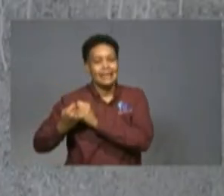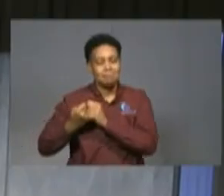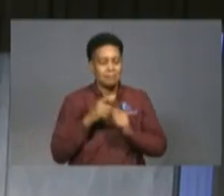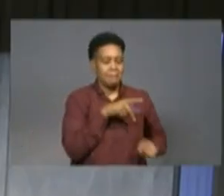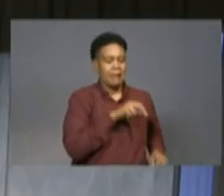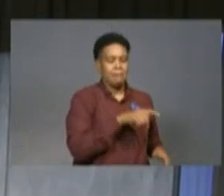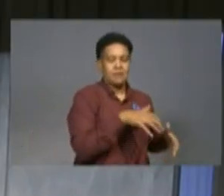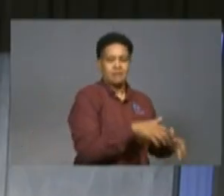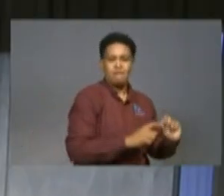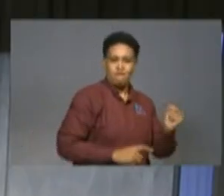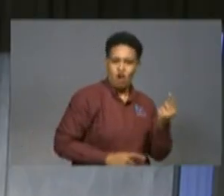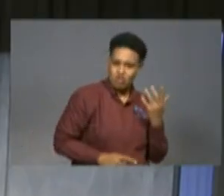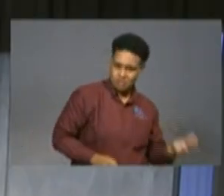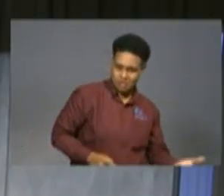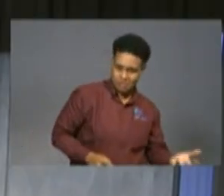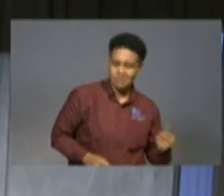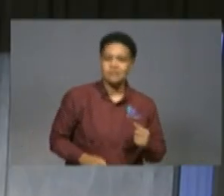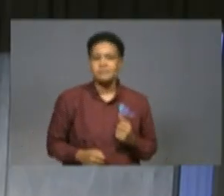PNP.